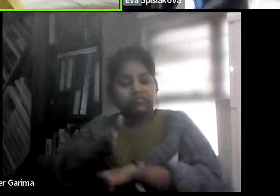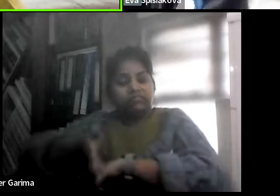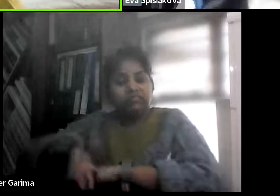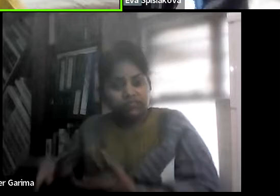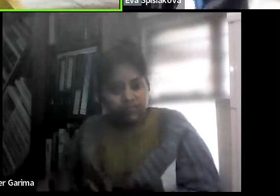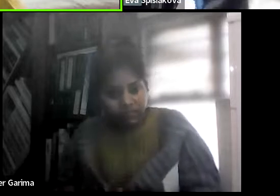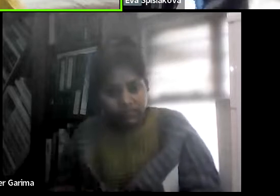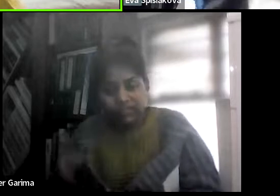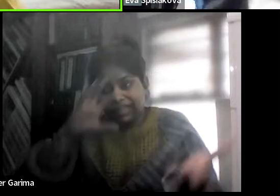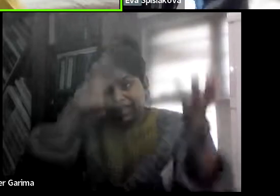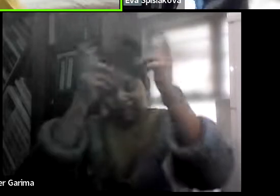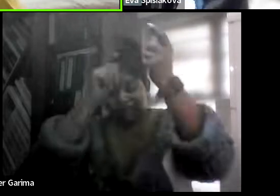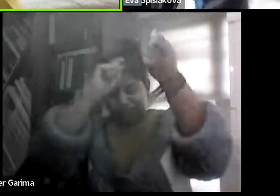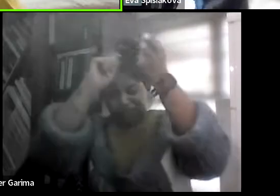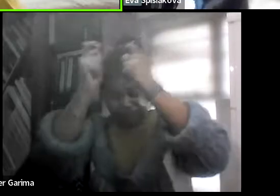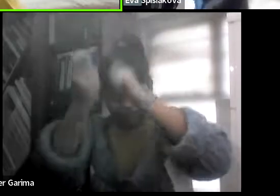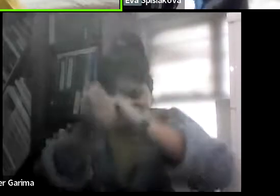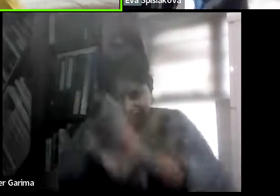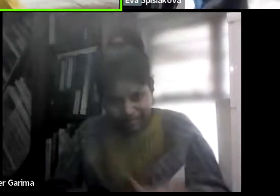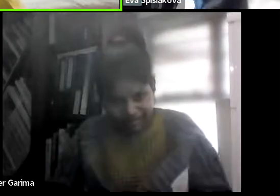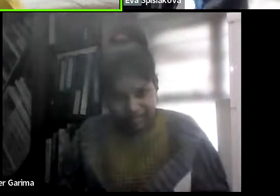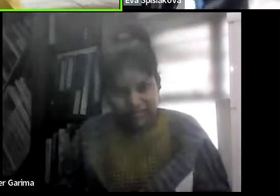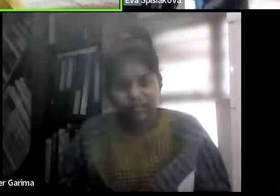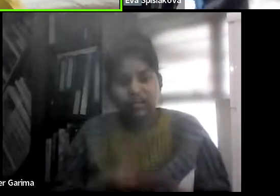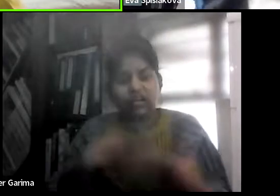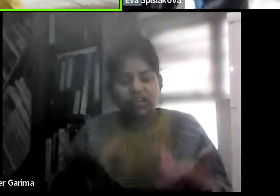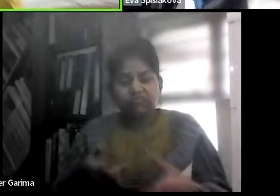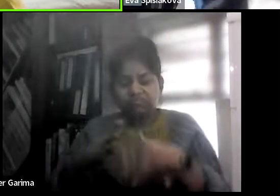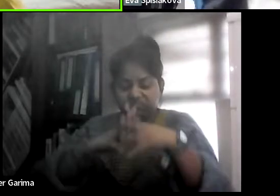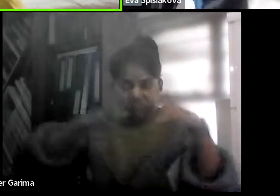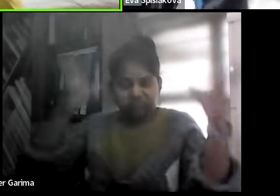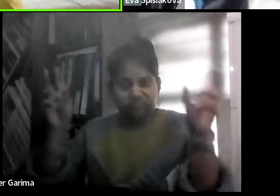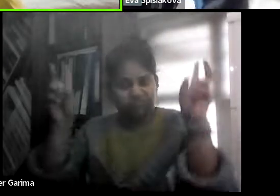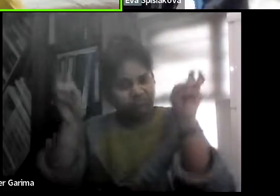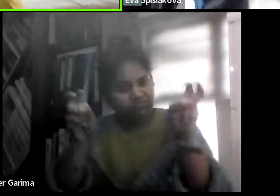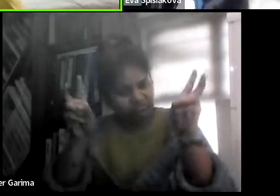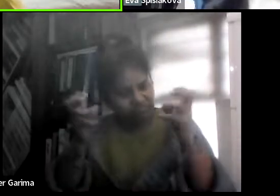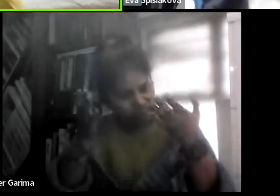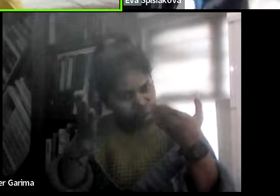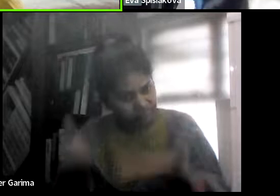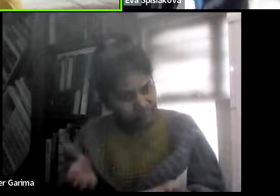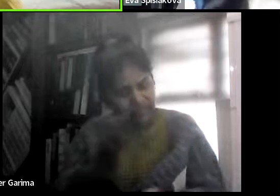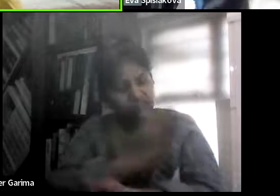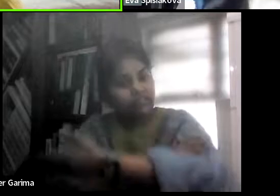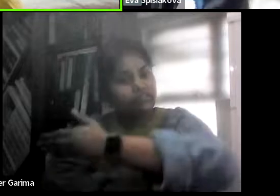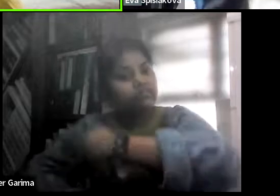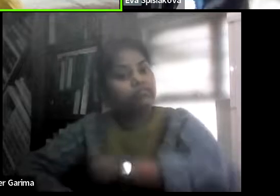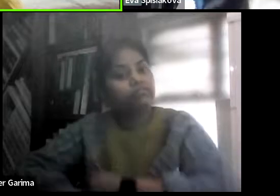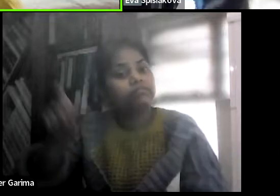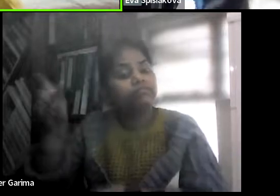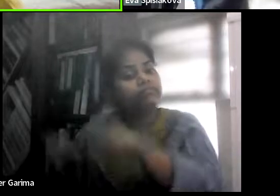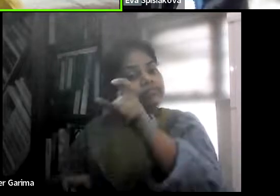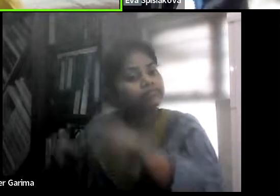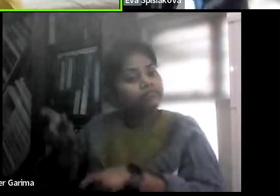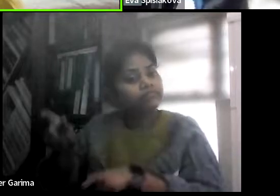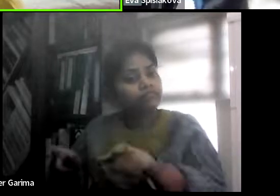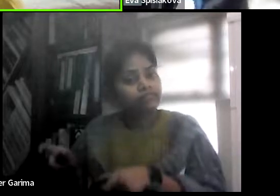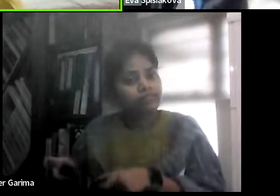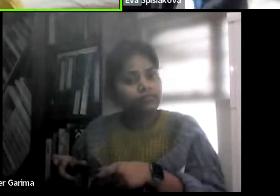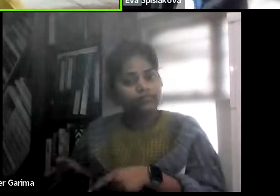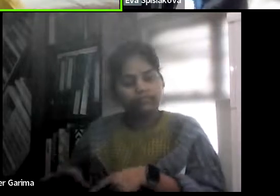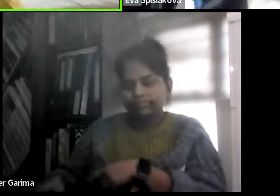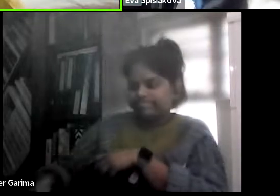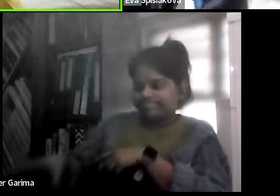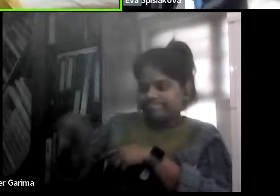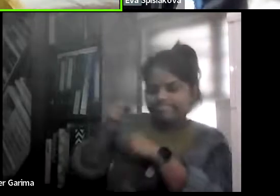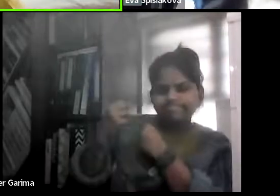degradation are big things now. So, against them, how disabled people get, caught up in this